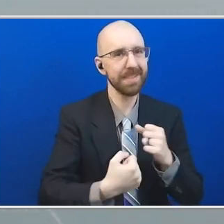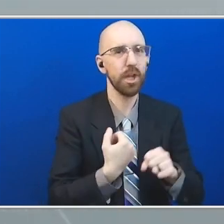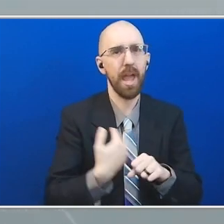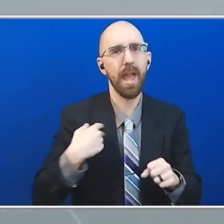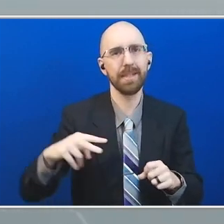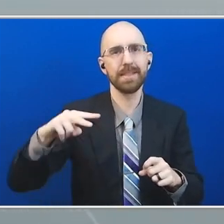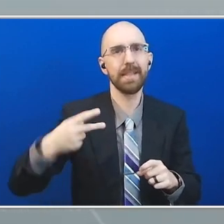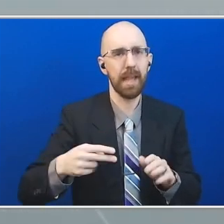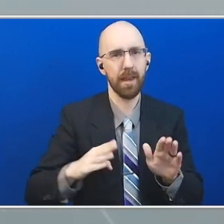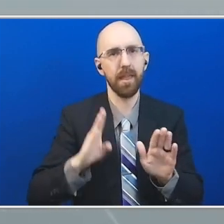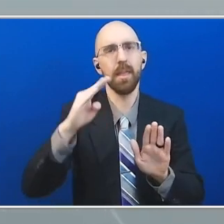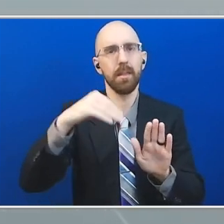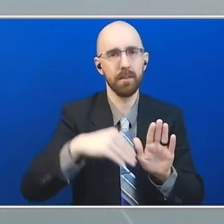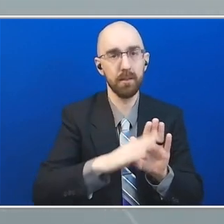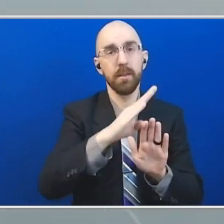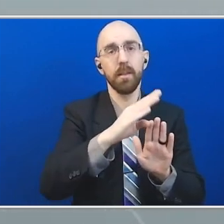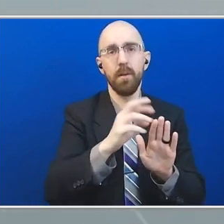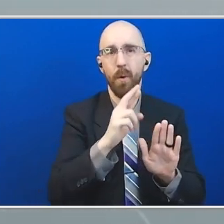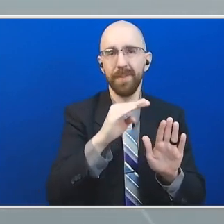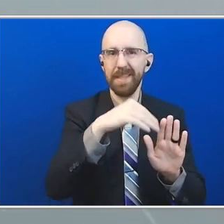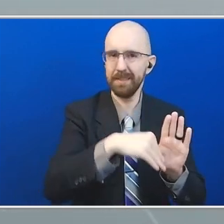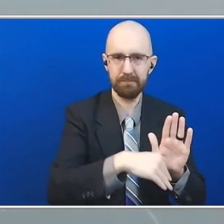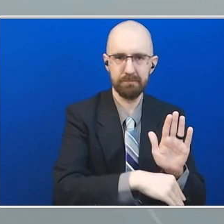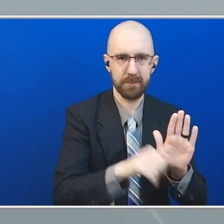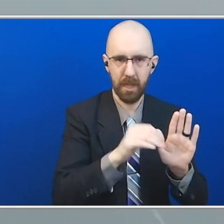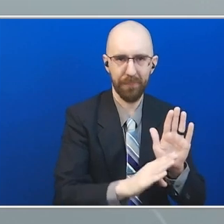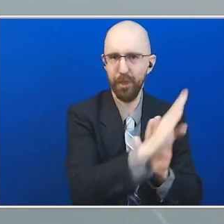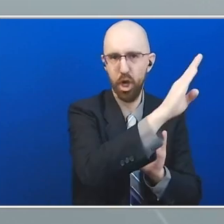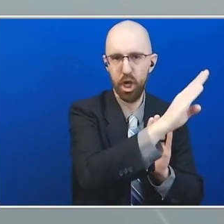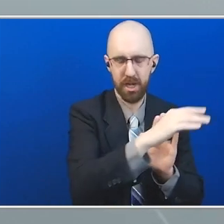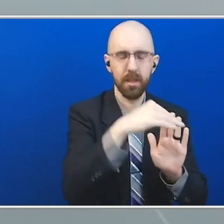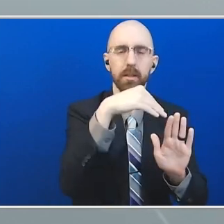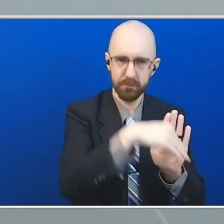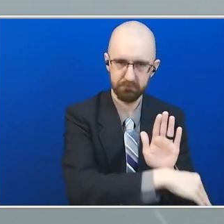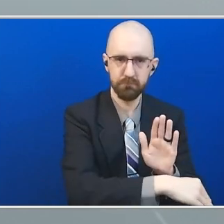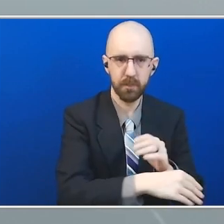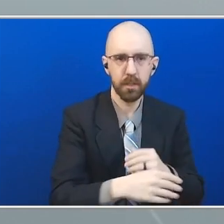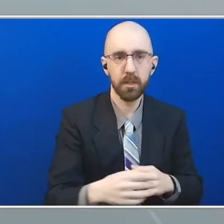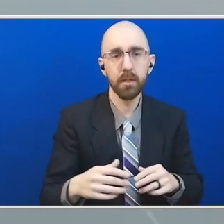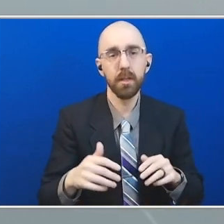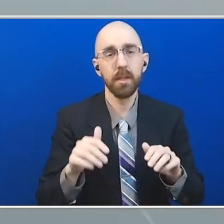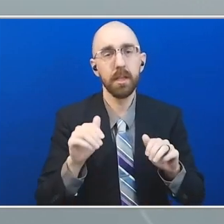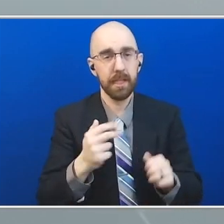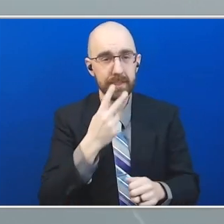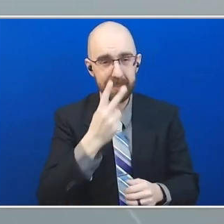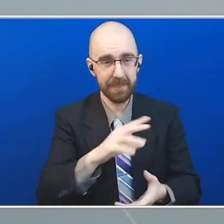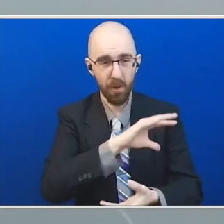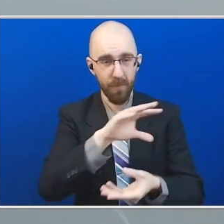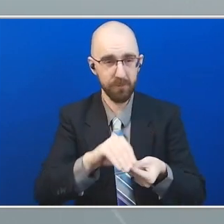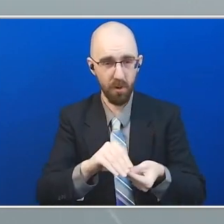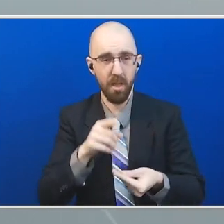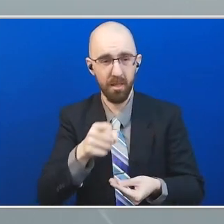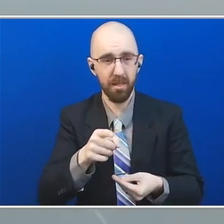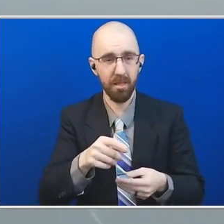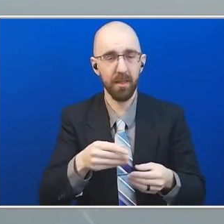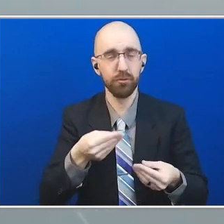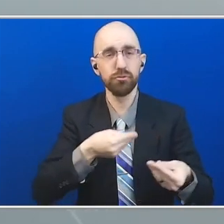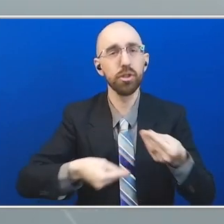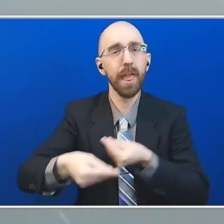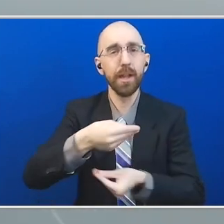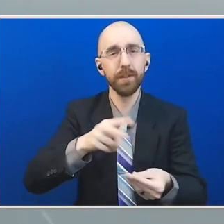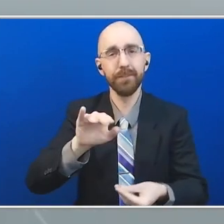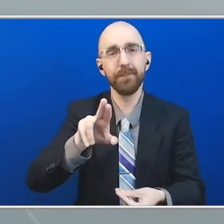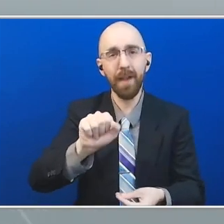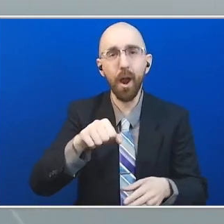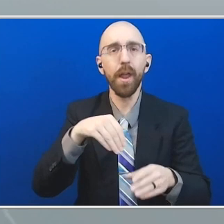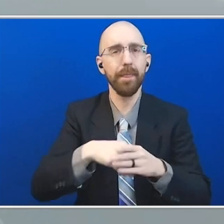third, but you can see overall that the circulation of the virus in the community is